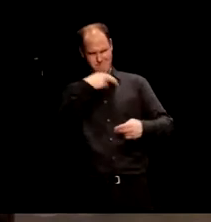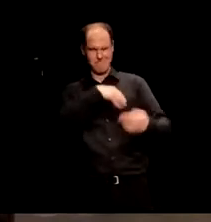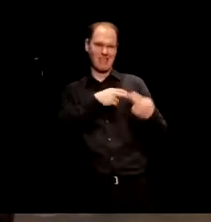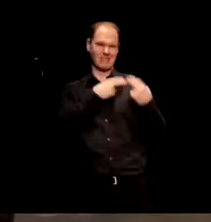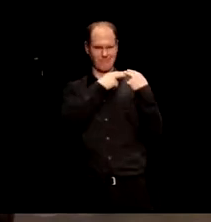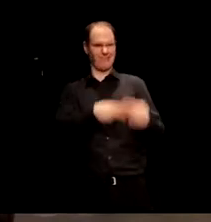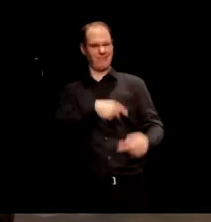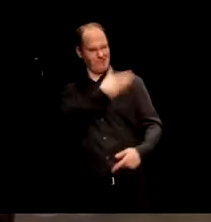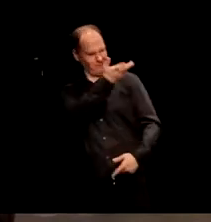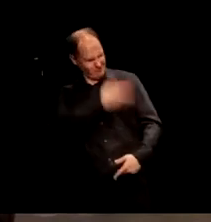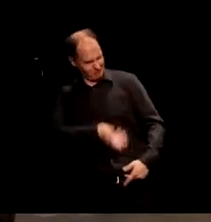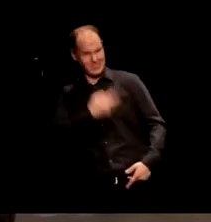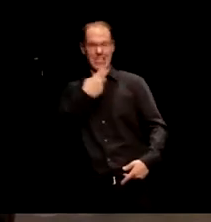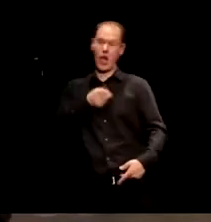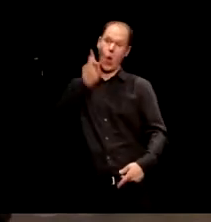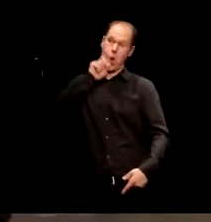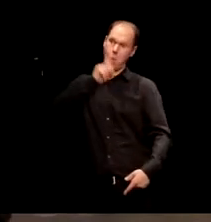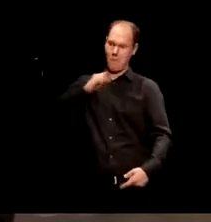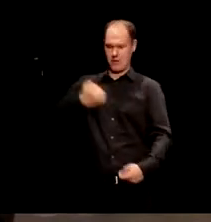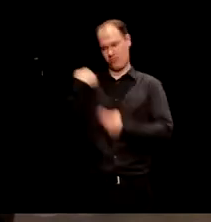tell me that a woman's place is in the house.